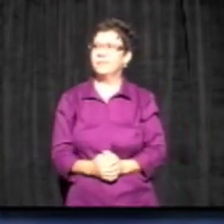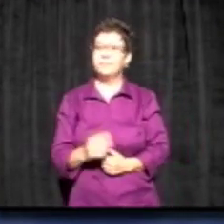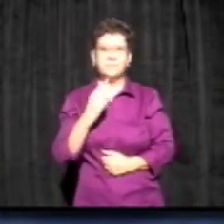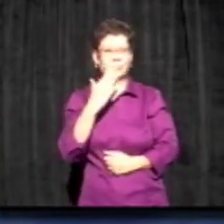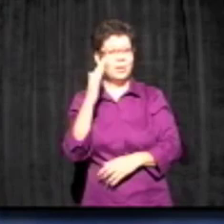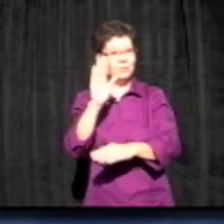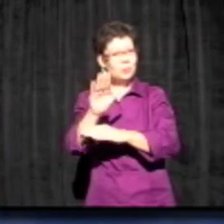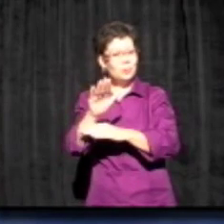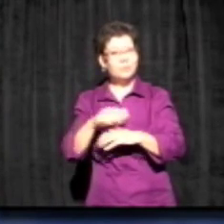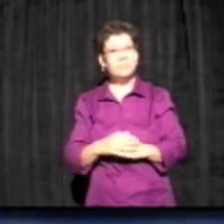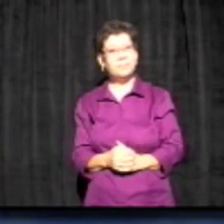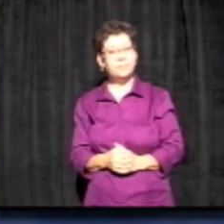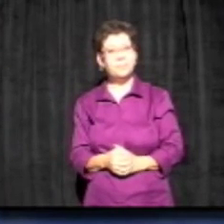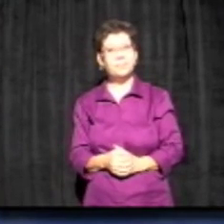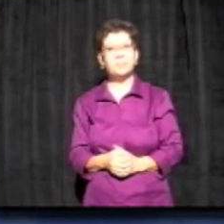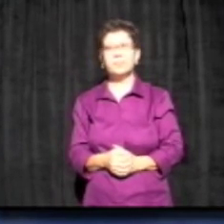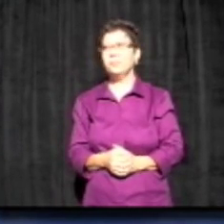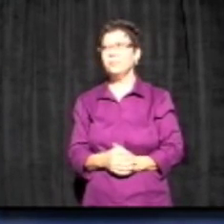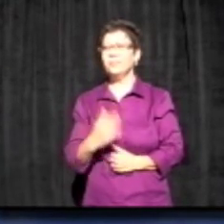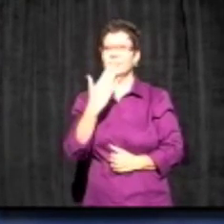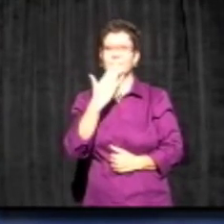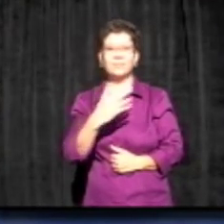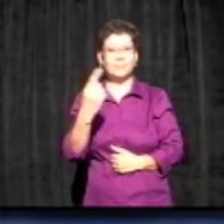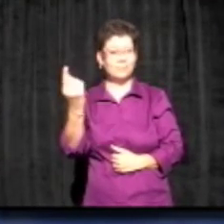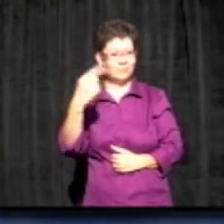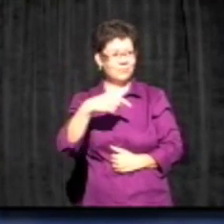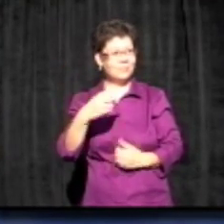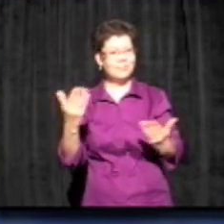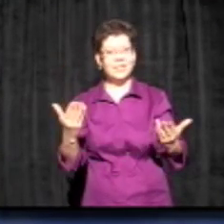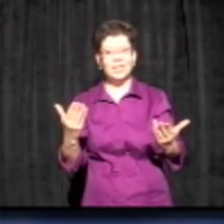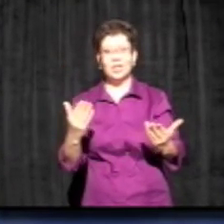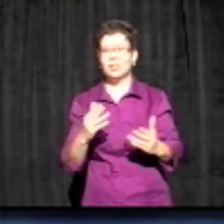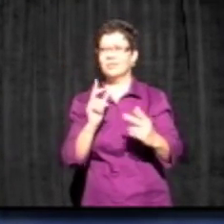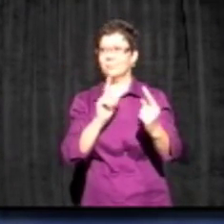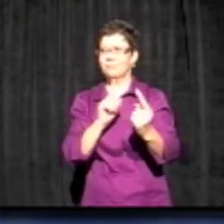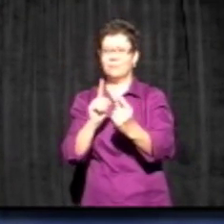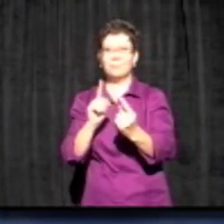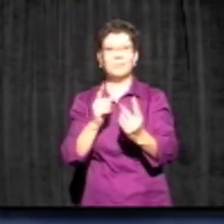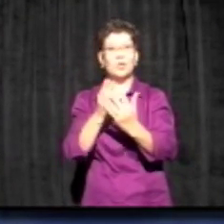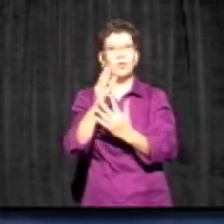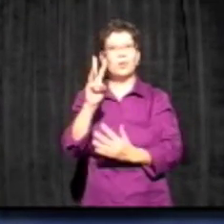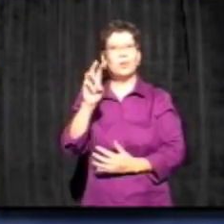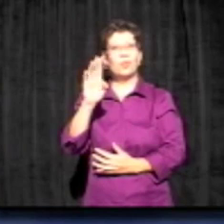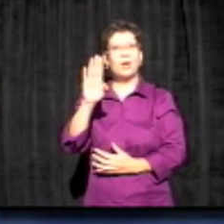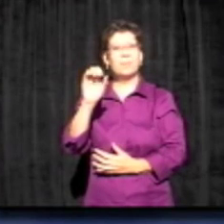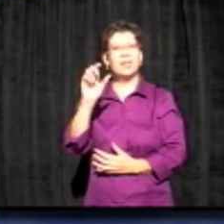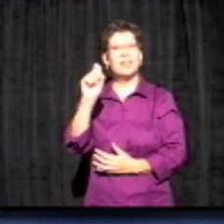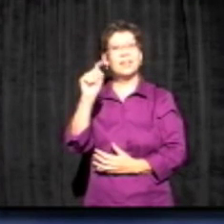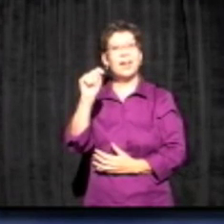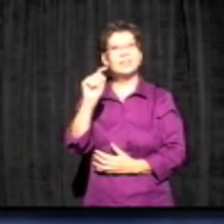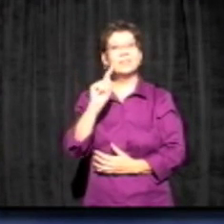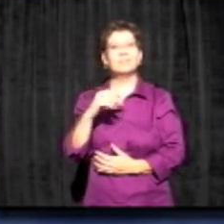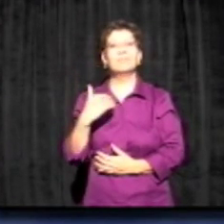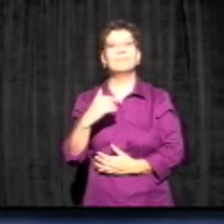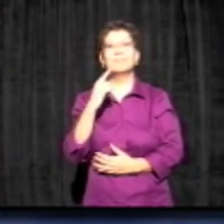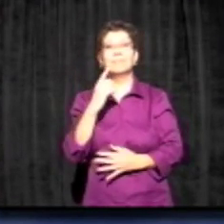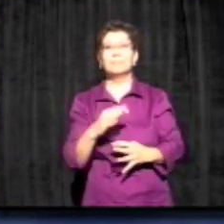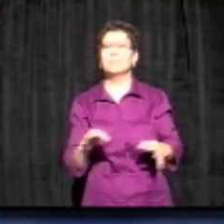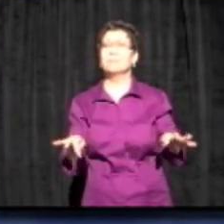Good afternoon. Thank you for joining us here in person and through our webcast to mark this very important